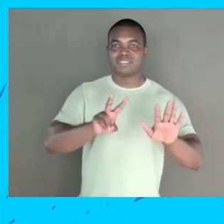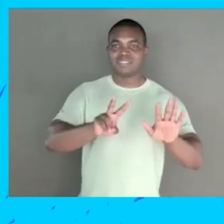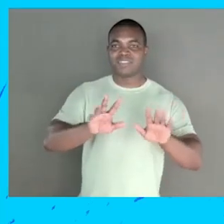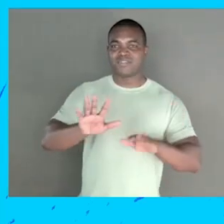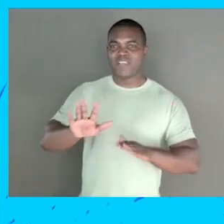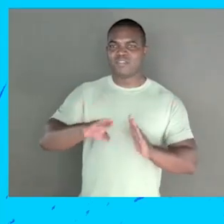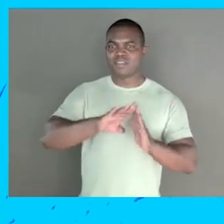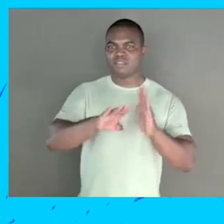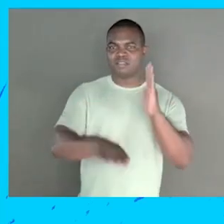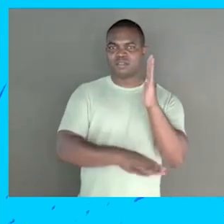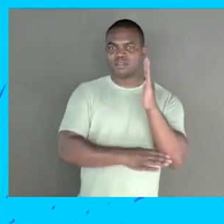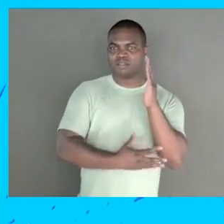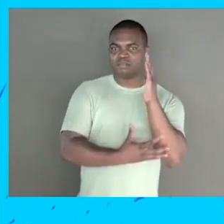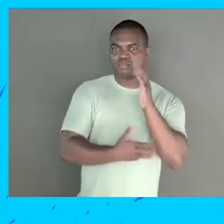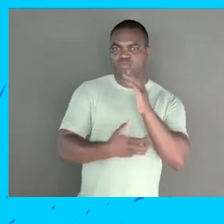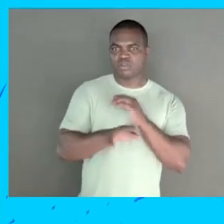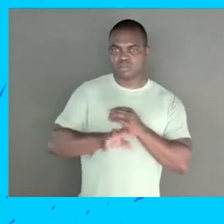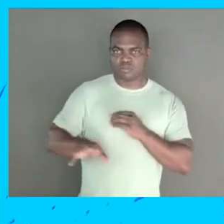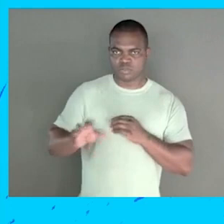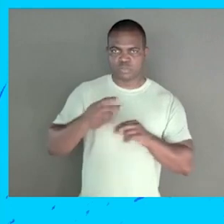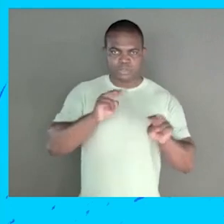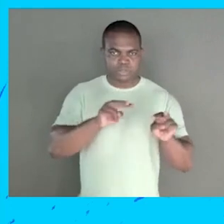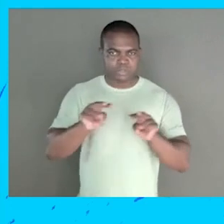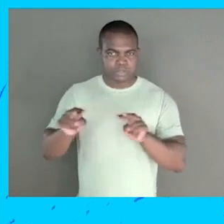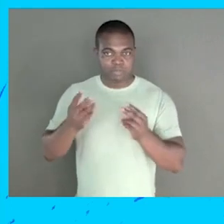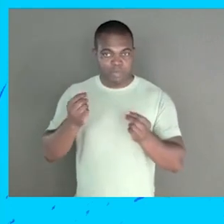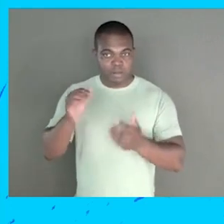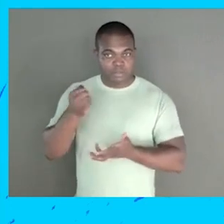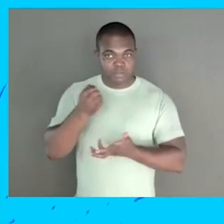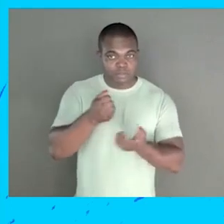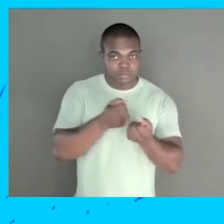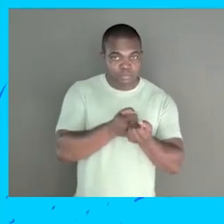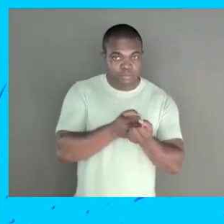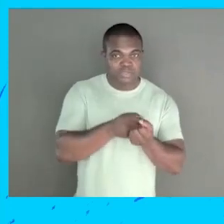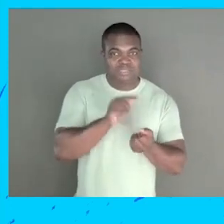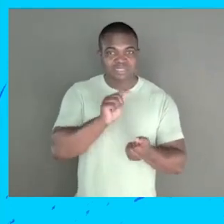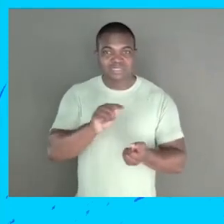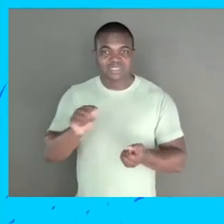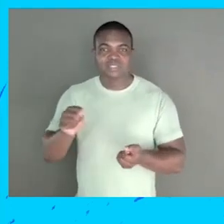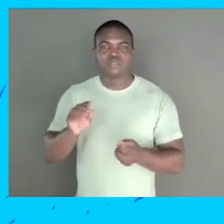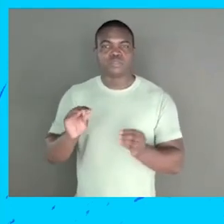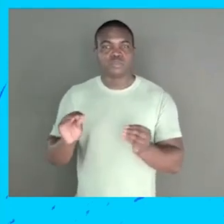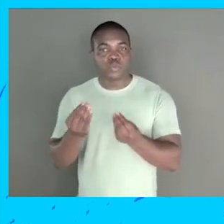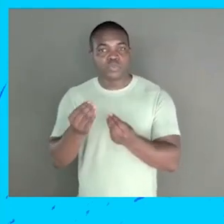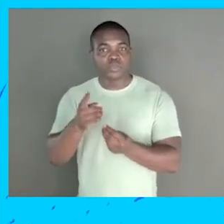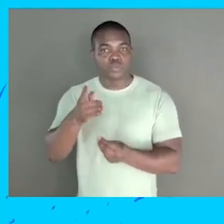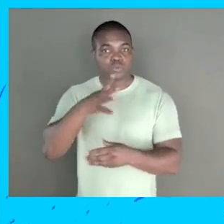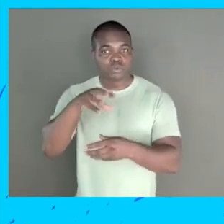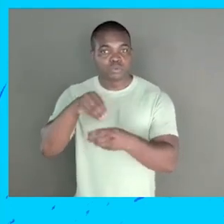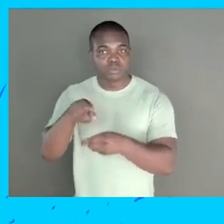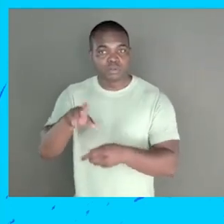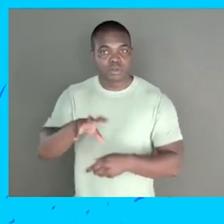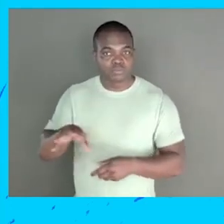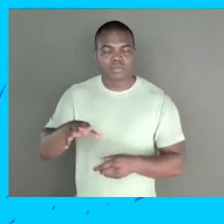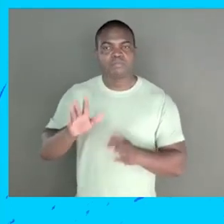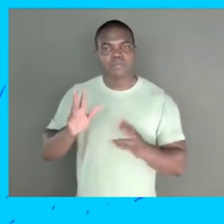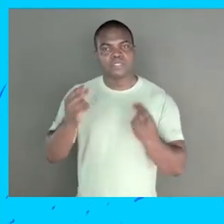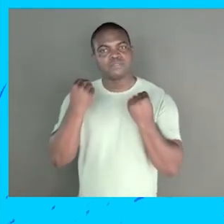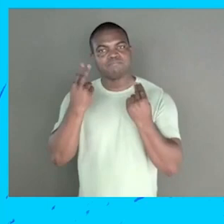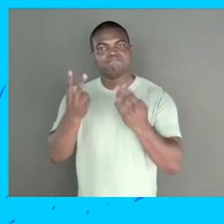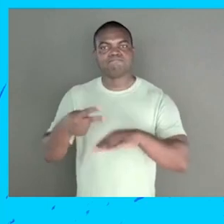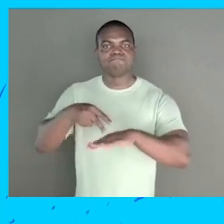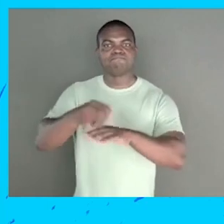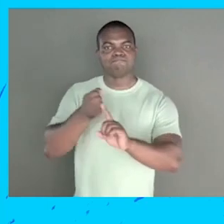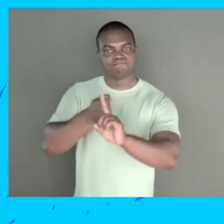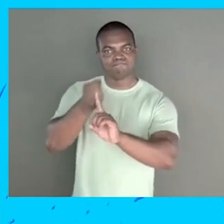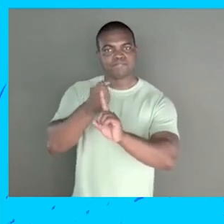you're a young person out there and you're keen to advocate for yourself, please join our index, go online and look at it and find out what is your government doing in your country to